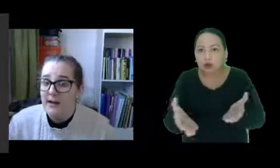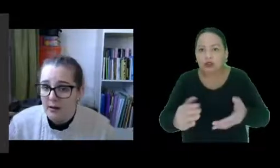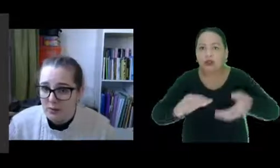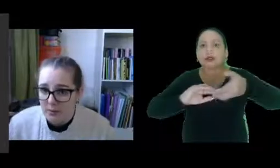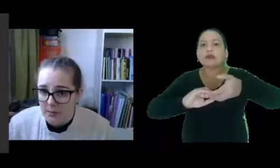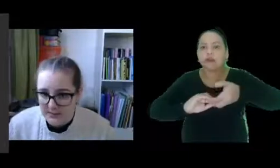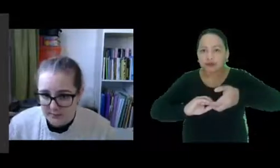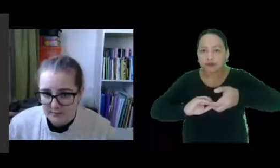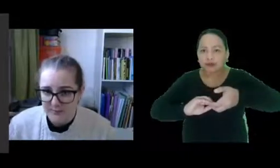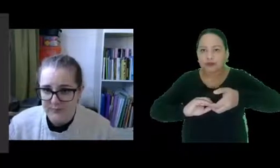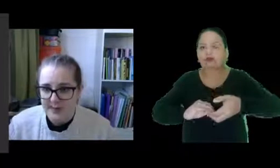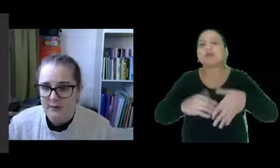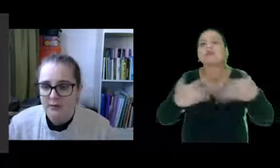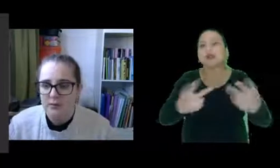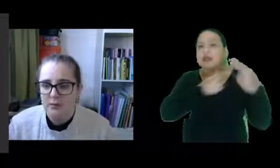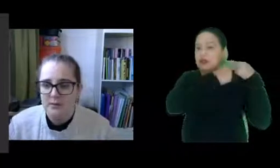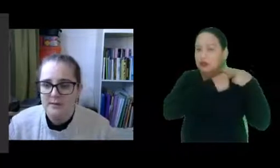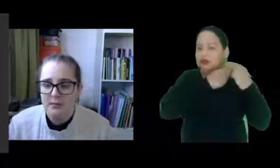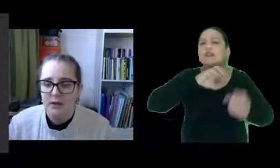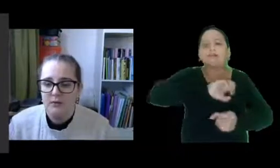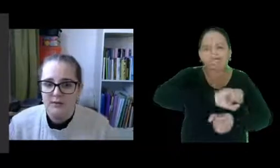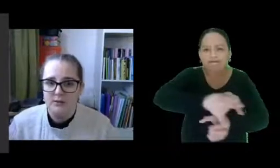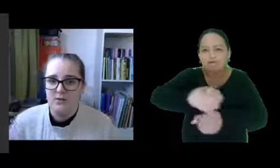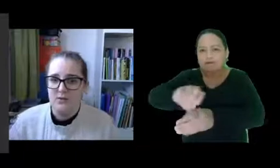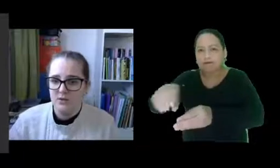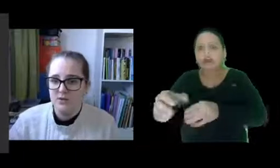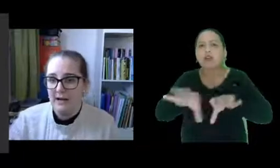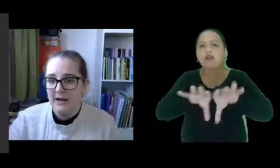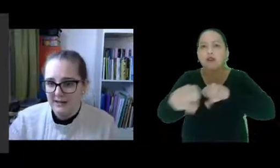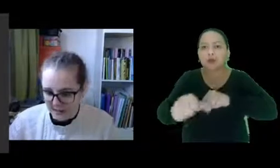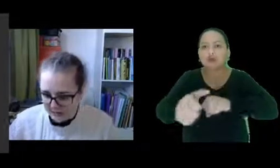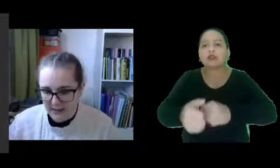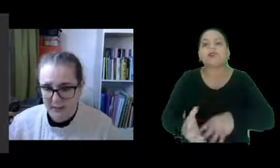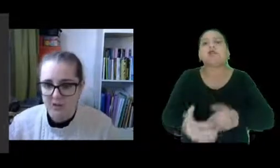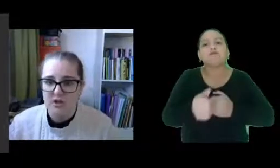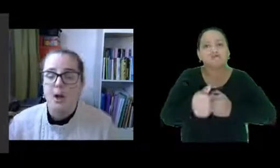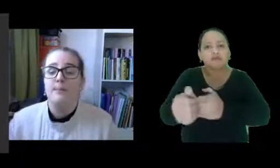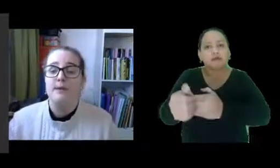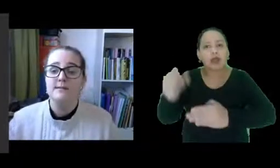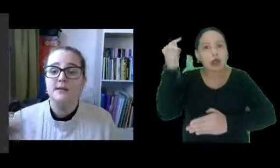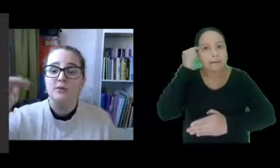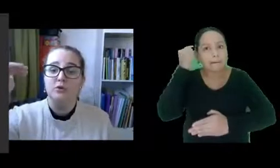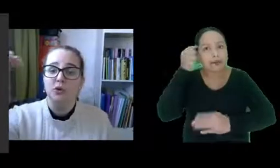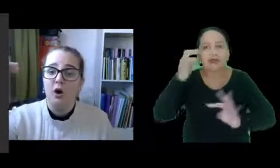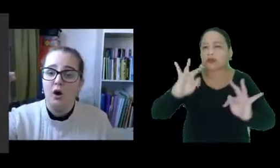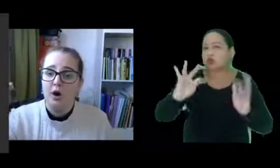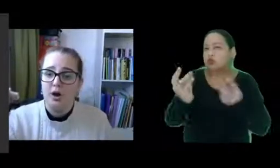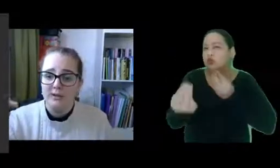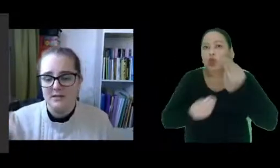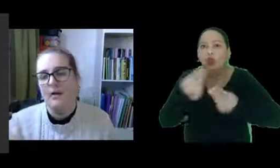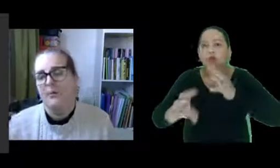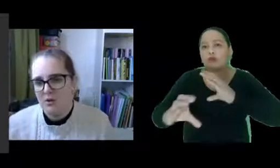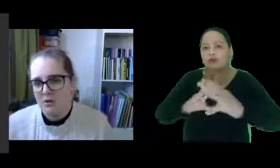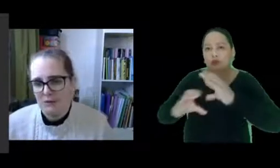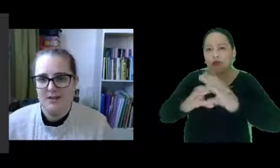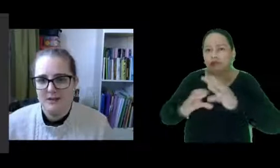training in this area. Grupo Brasil has been offering training for interpreter guide in all the kinds of communication that I